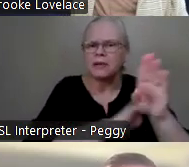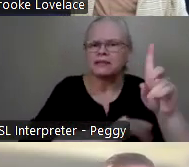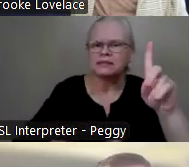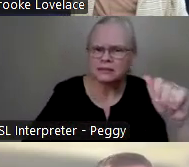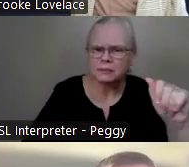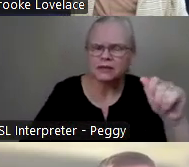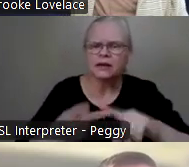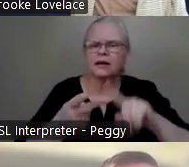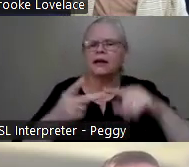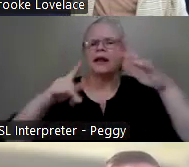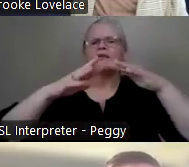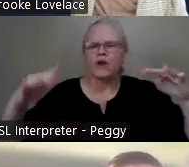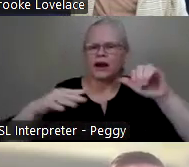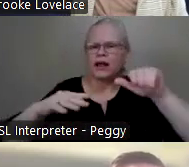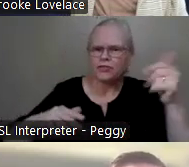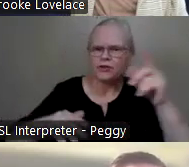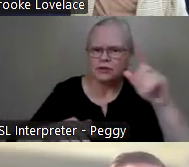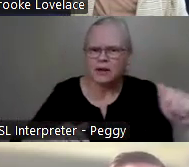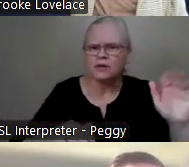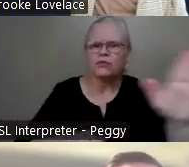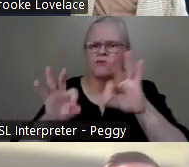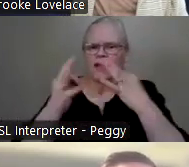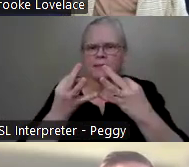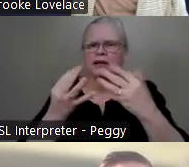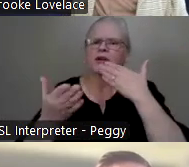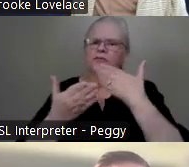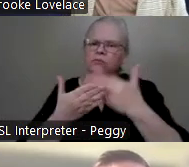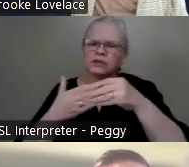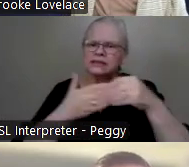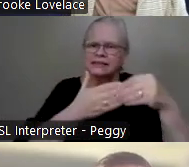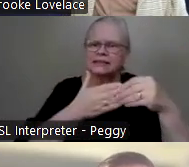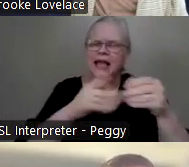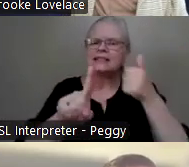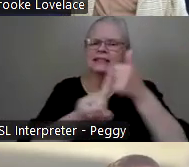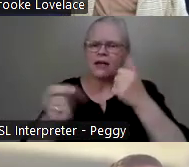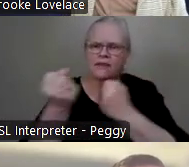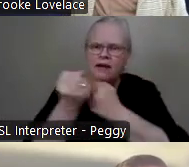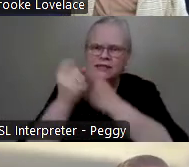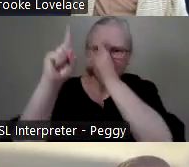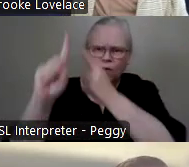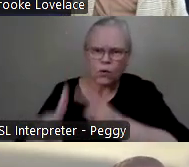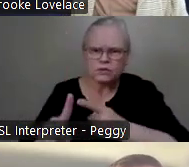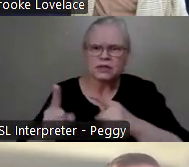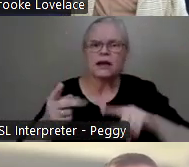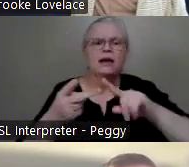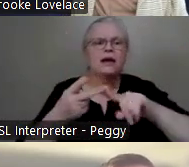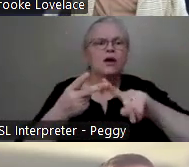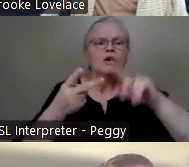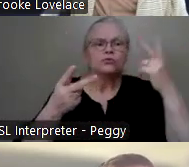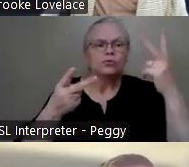as a variety of other disabilities and their family members to strengthen leadership and self-advocacy goals. Objective 2,